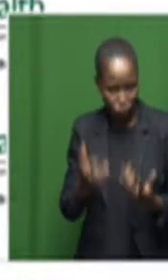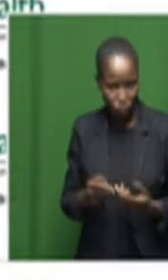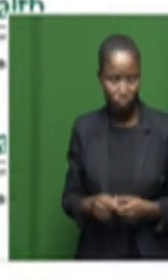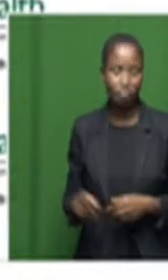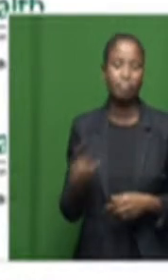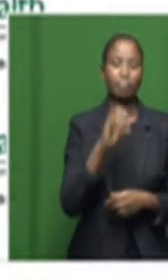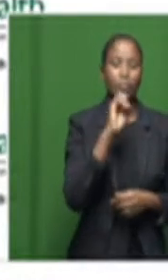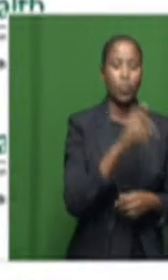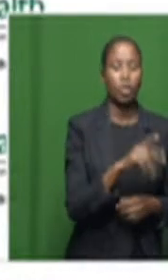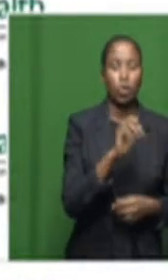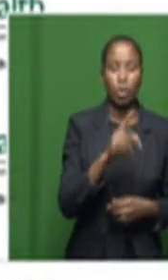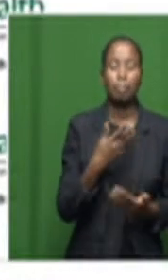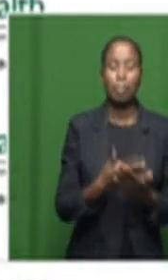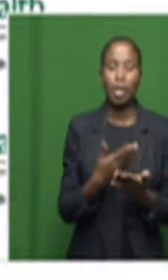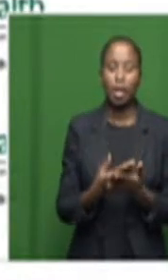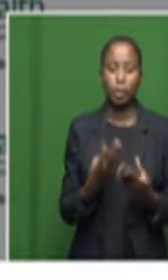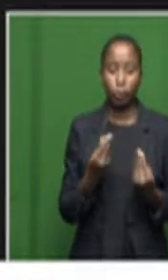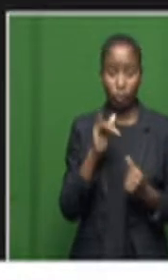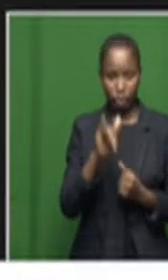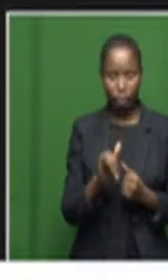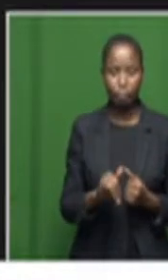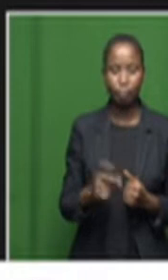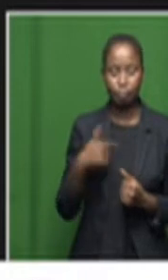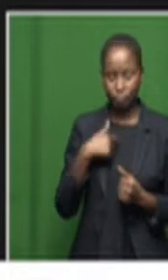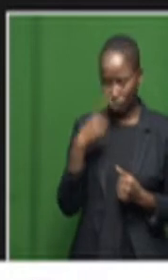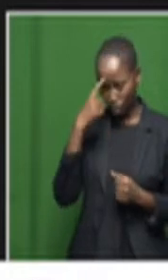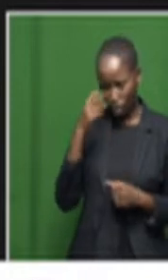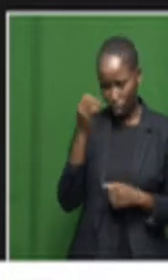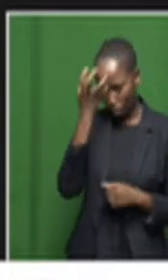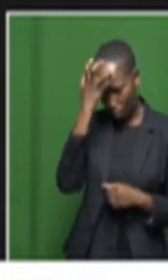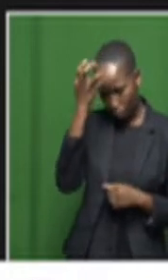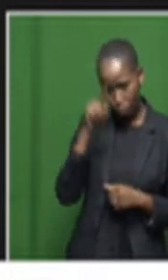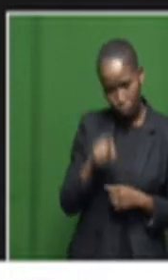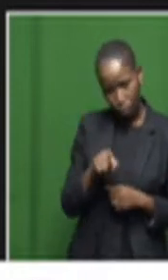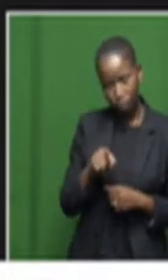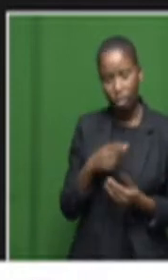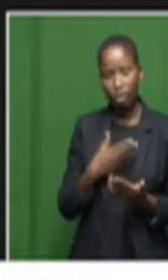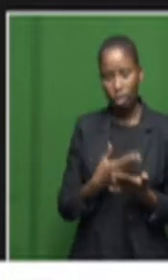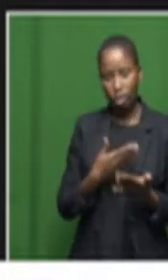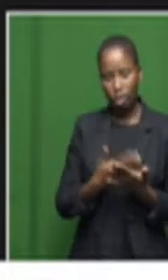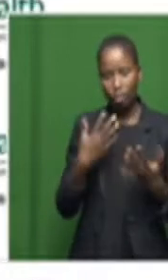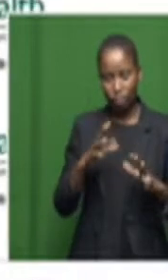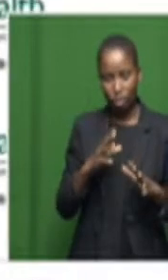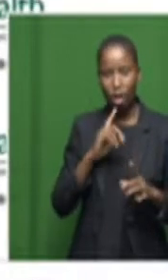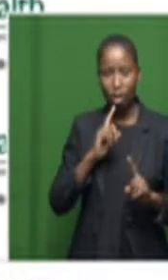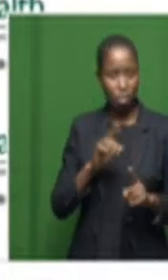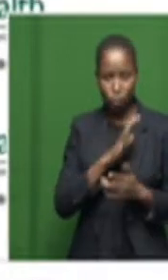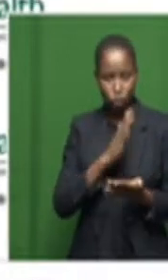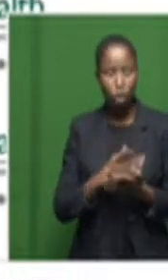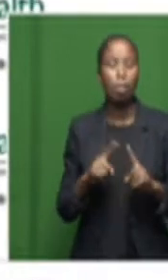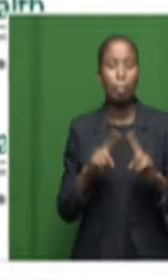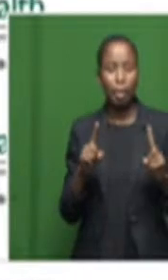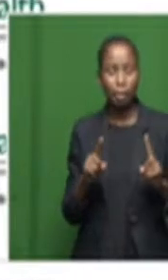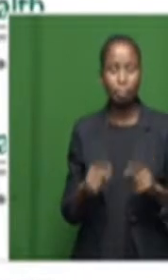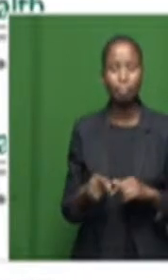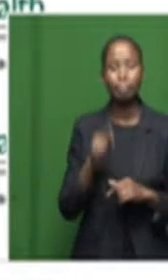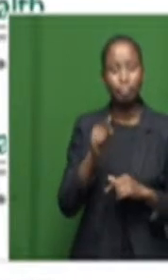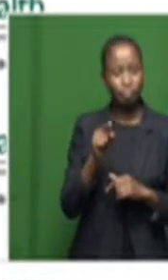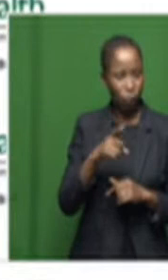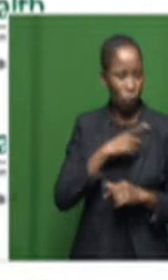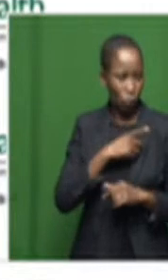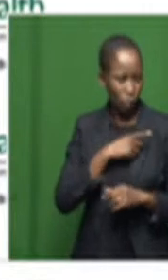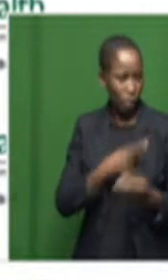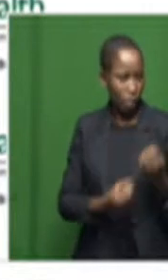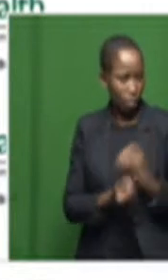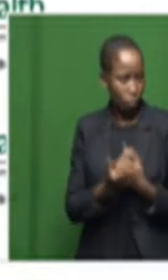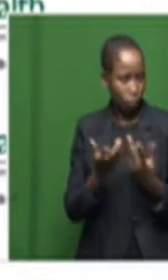Let me just deal with that. I think Prof might have touched on that. I'm not too sure, but it's essentially